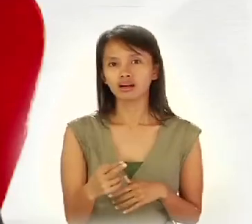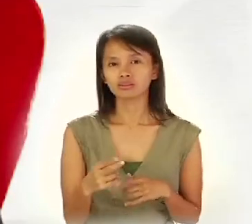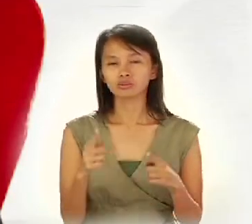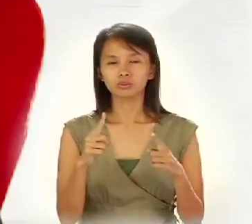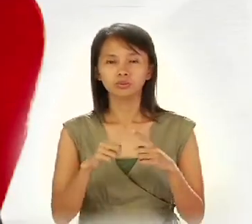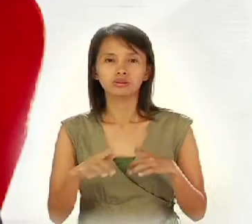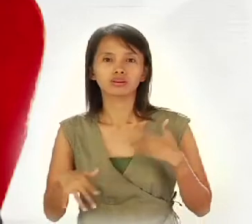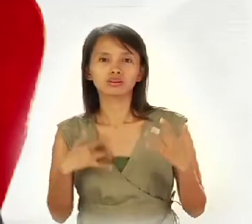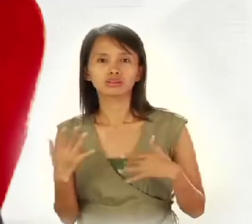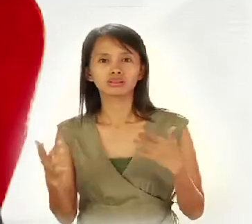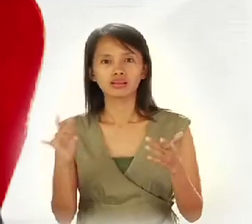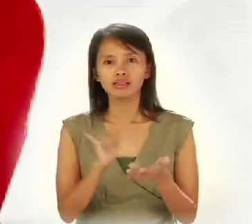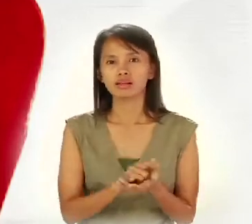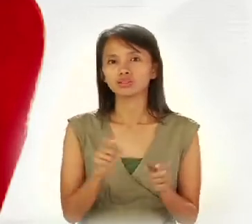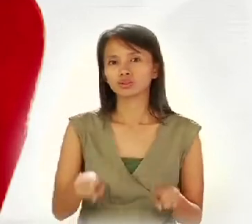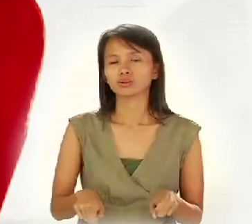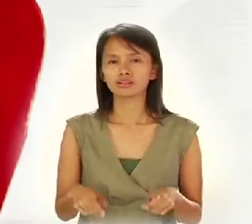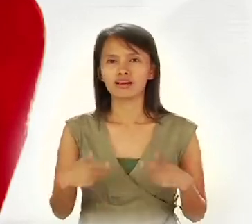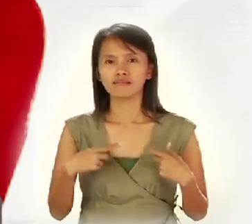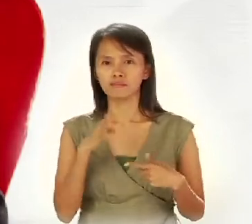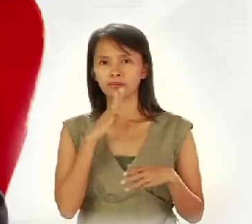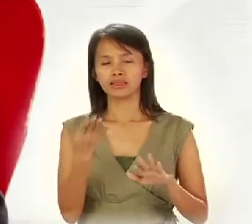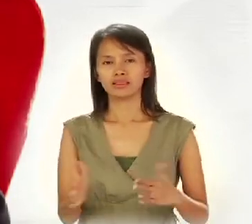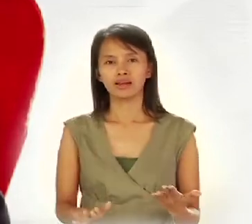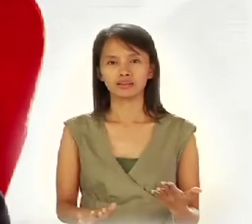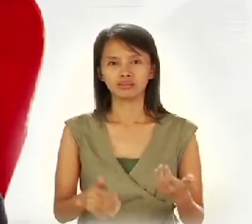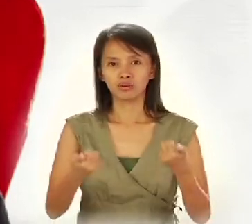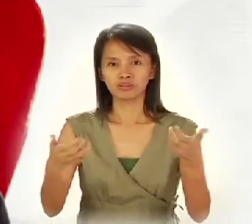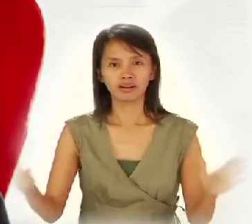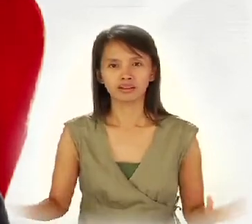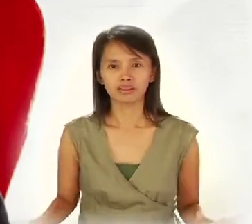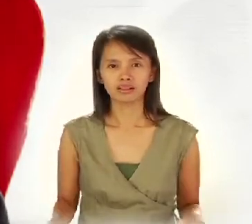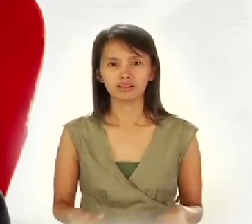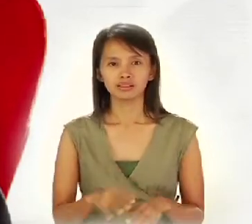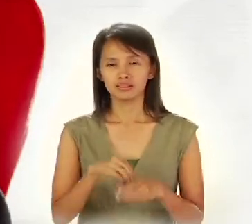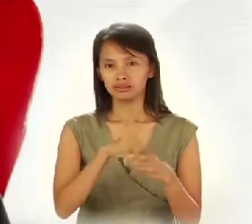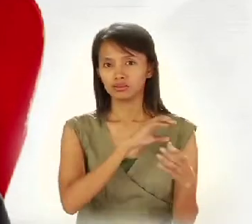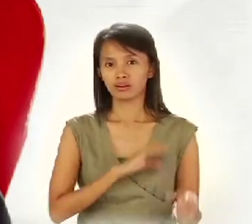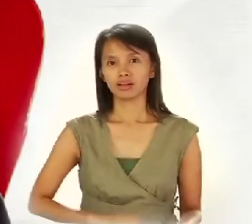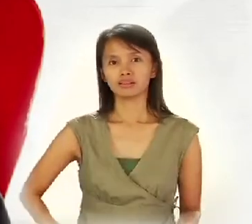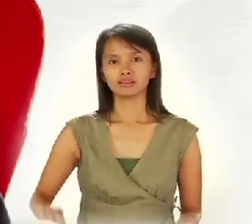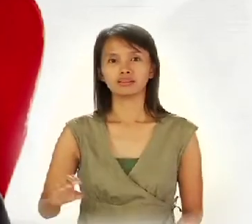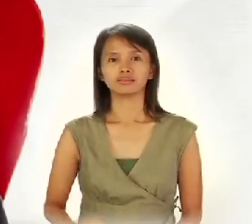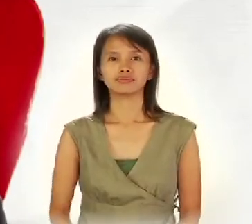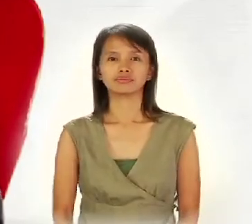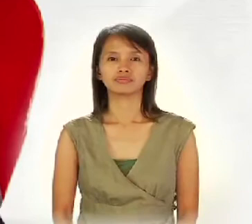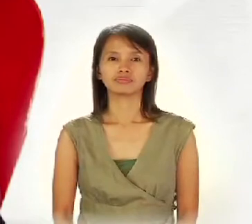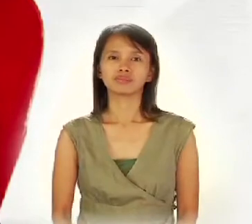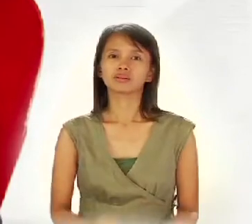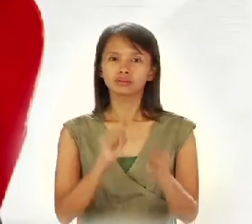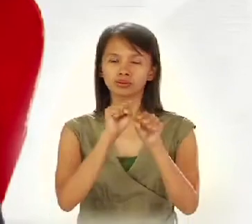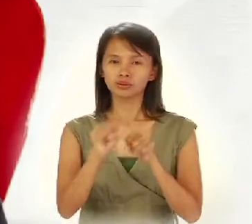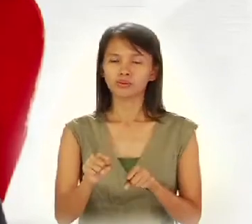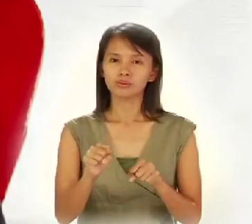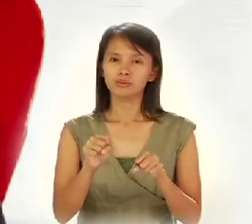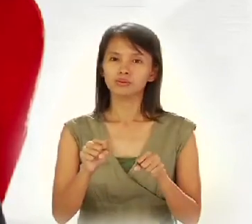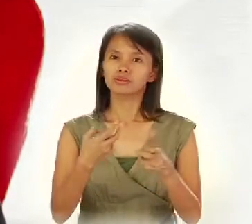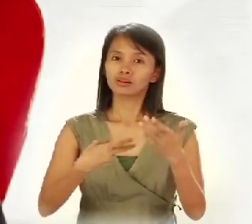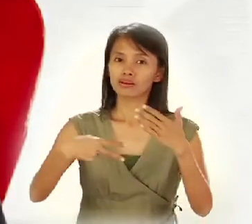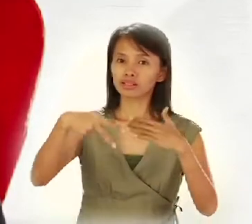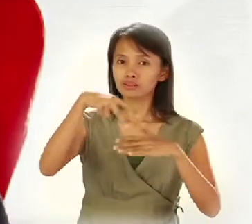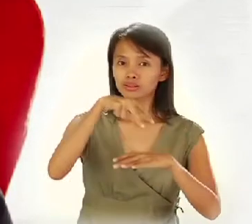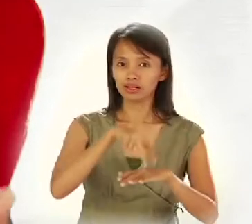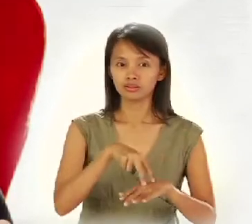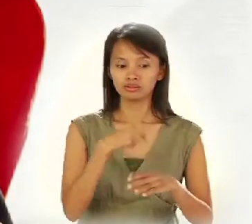to the concerns that should have been dead already in Christ. So the